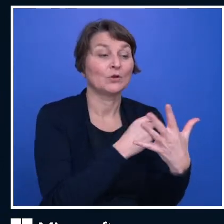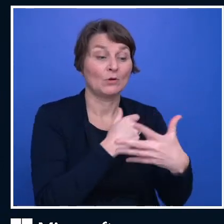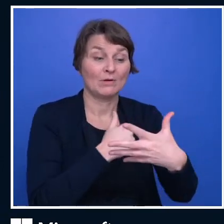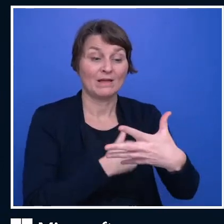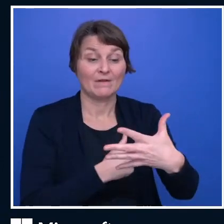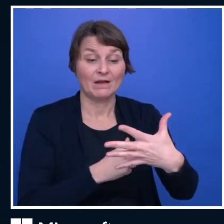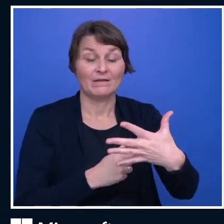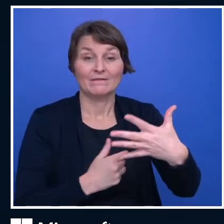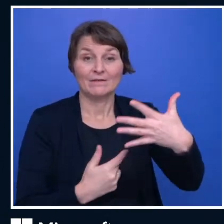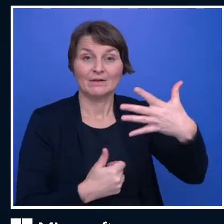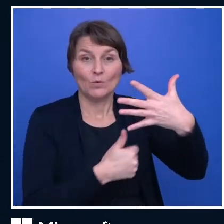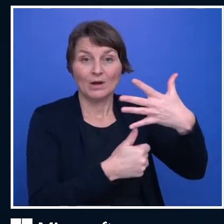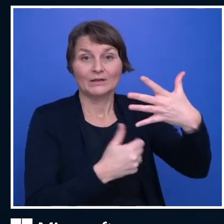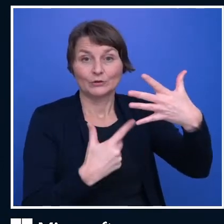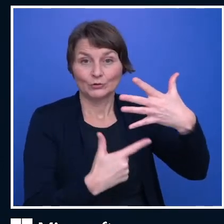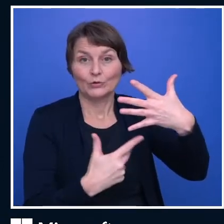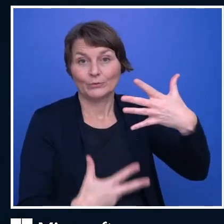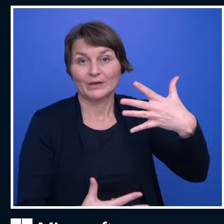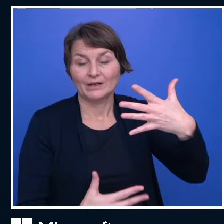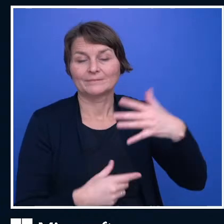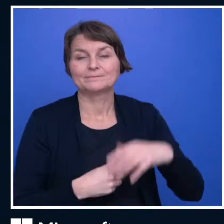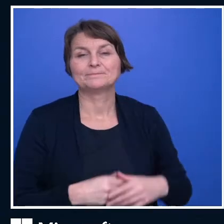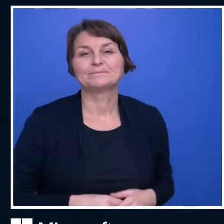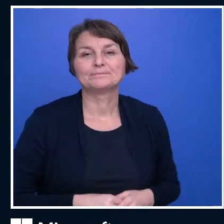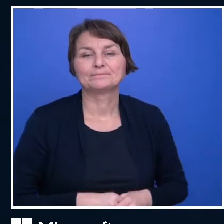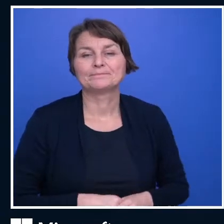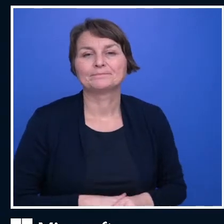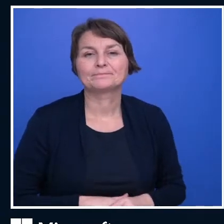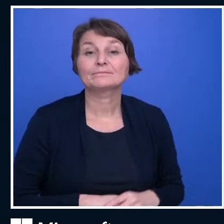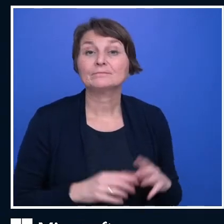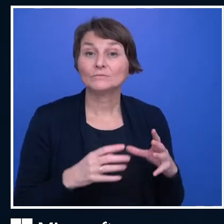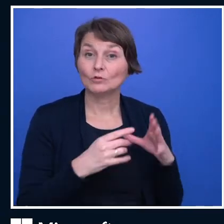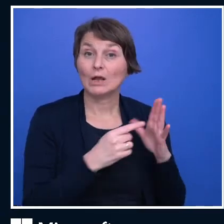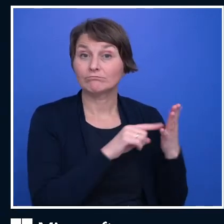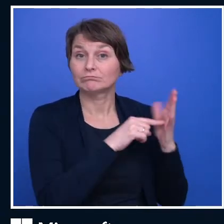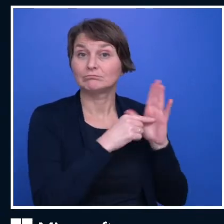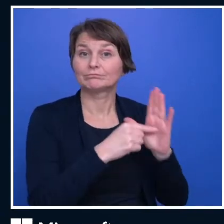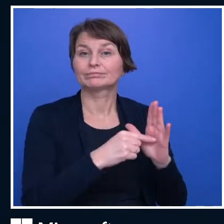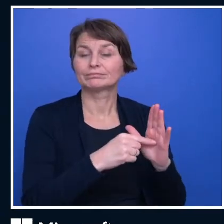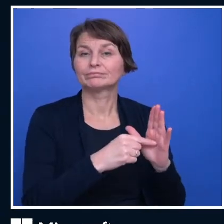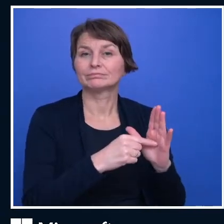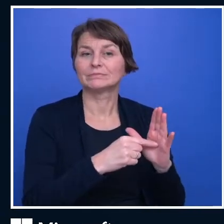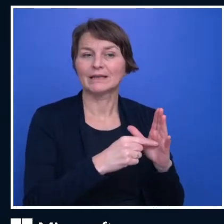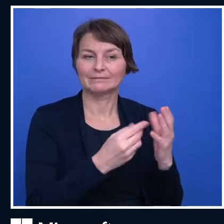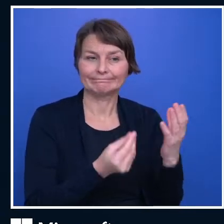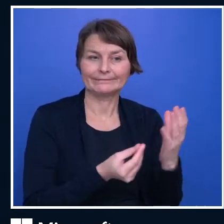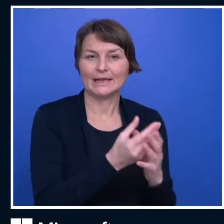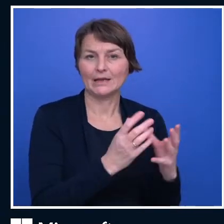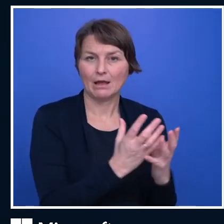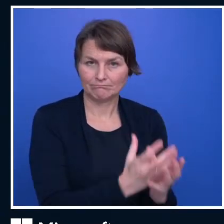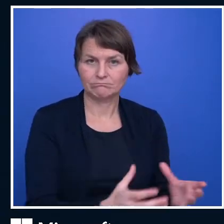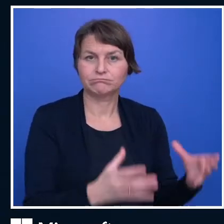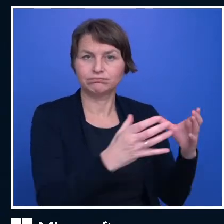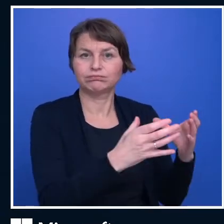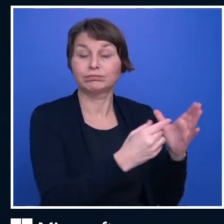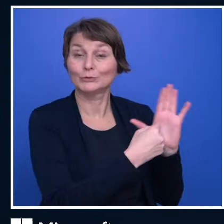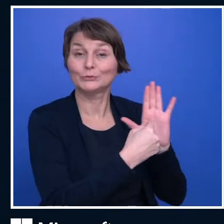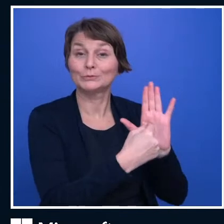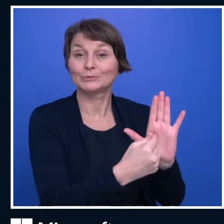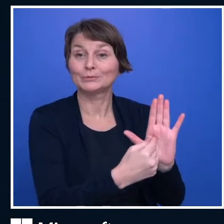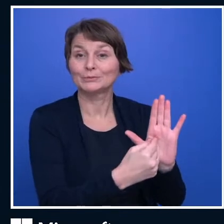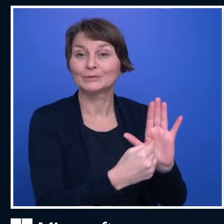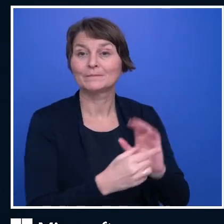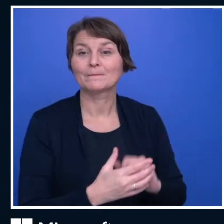Now we have the representation of data. This is done again in the form of a